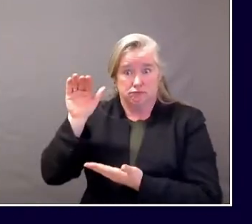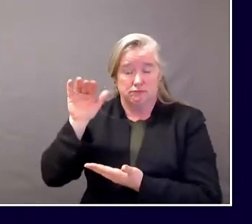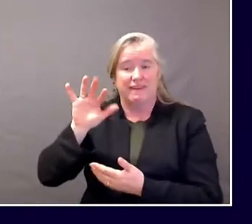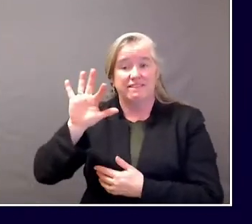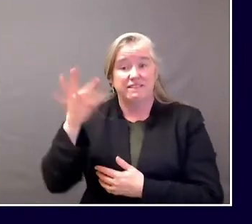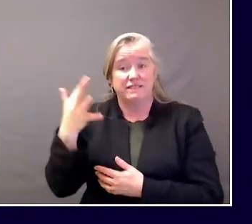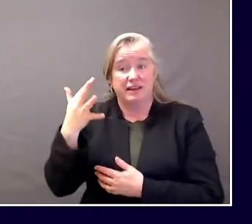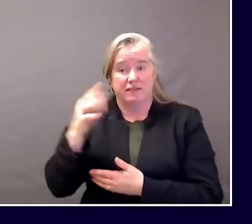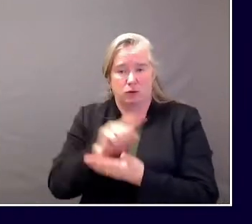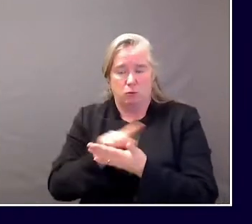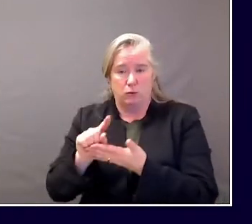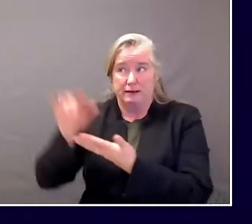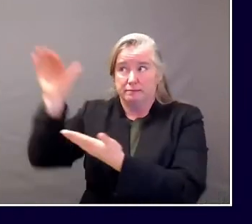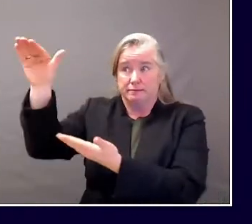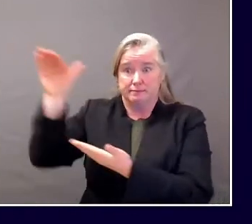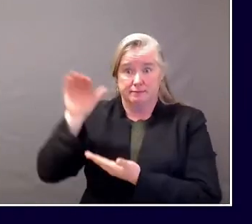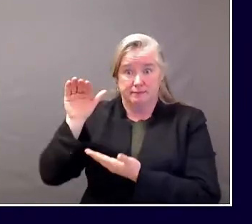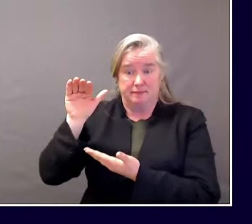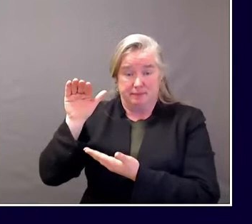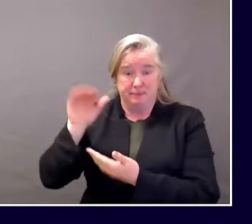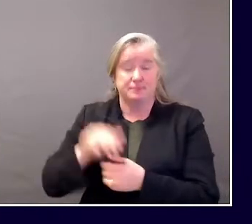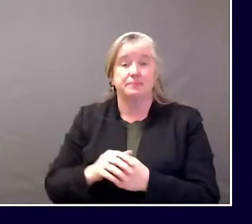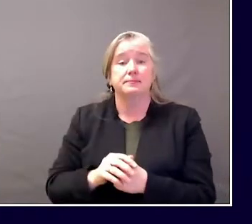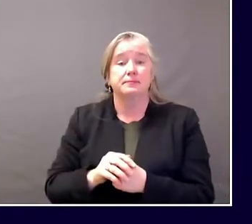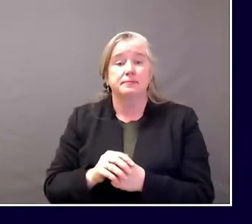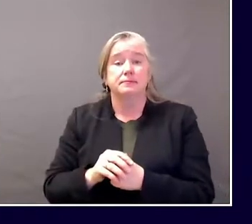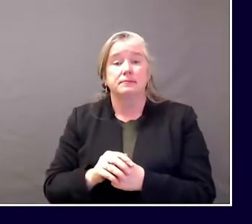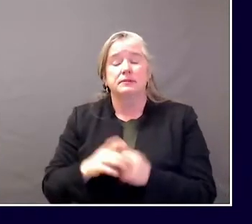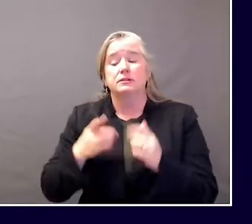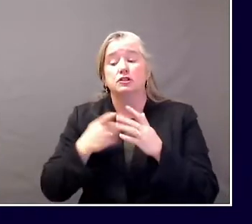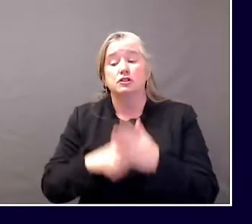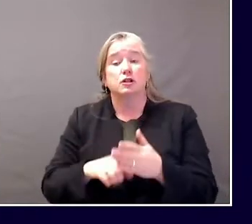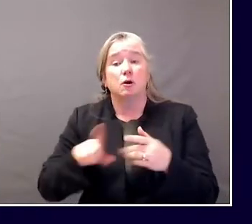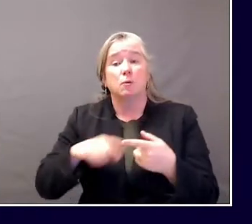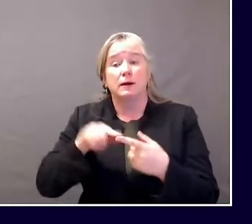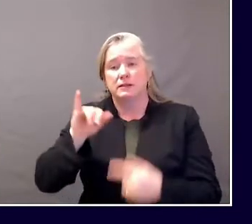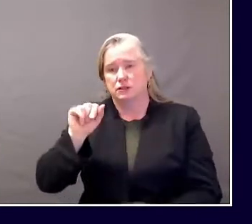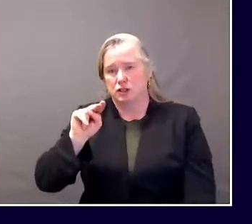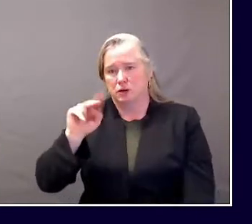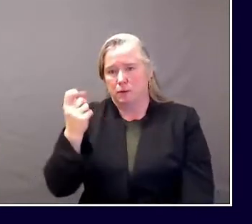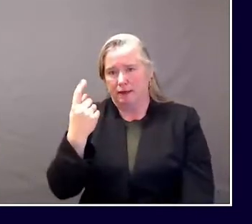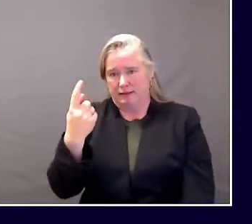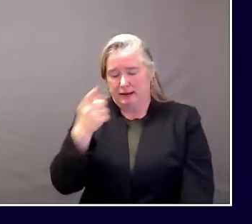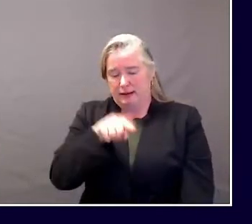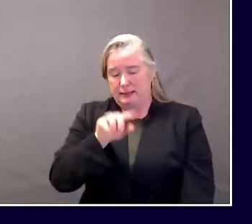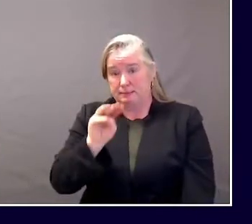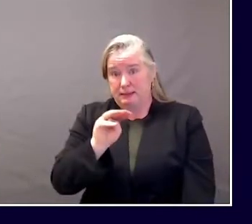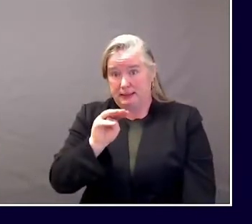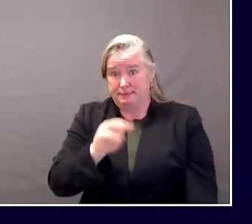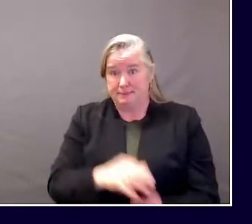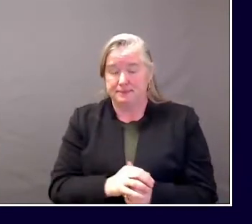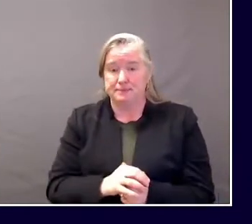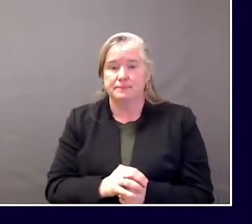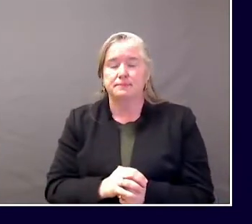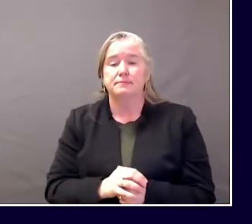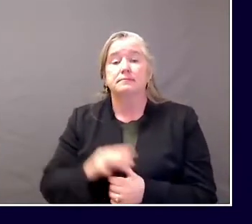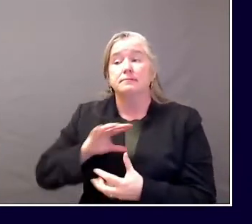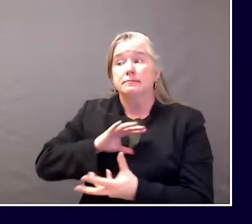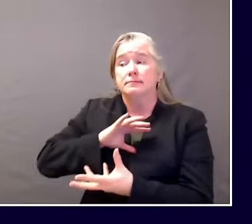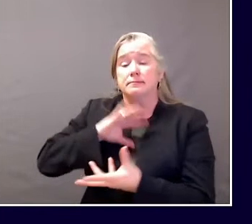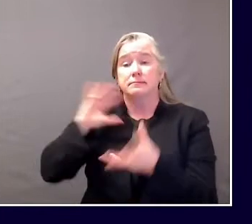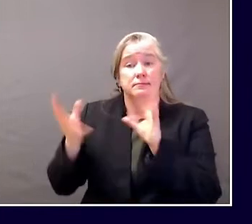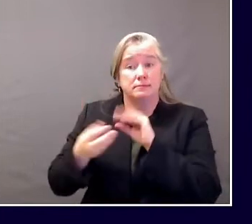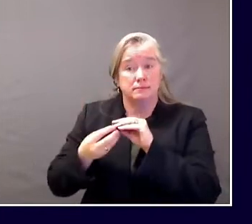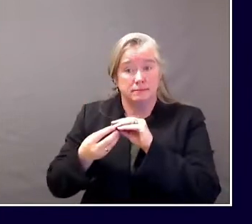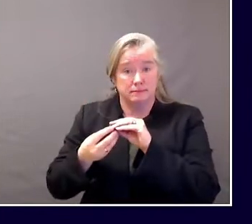week of allocation of distributions, which begins on January 11th. In total, as a state,